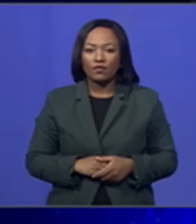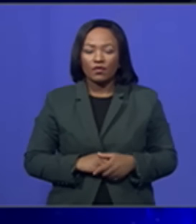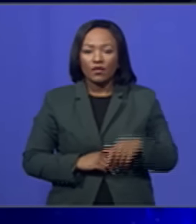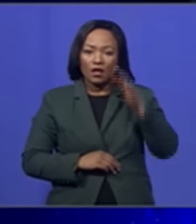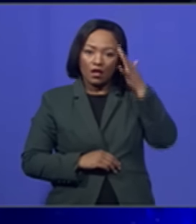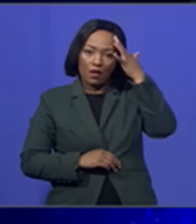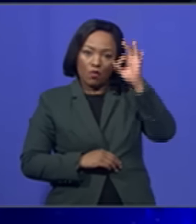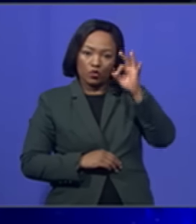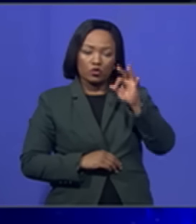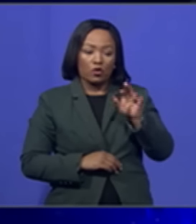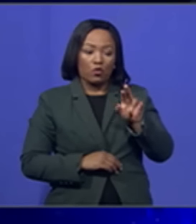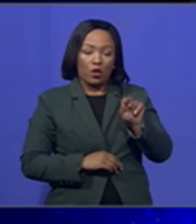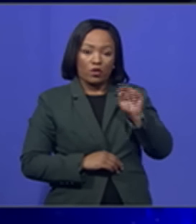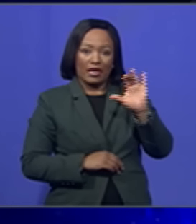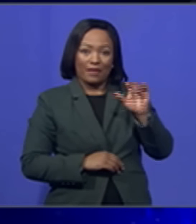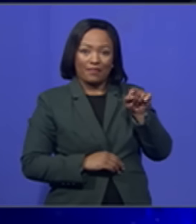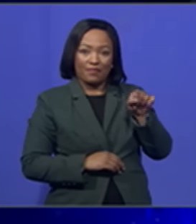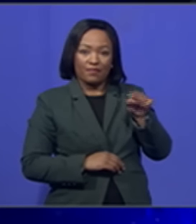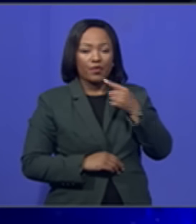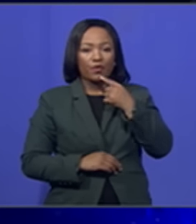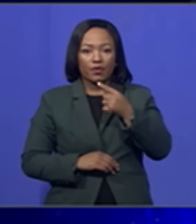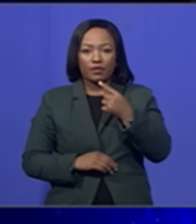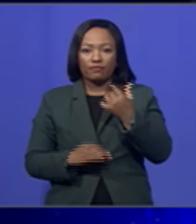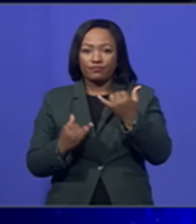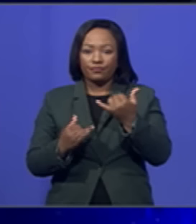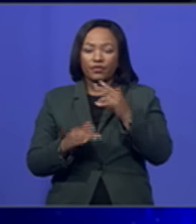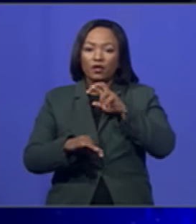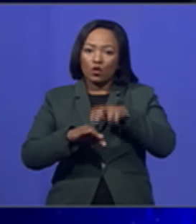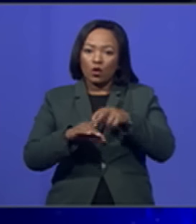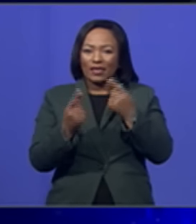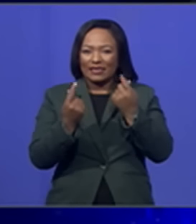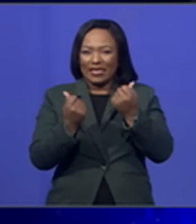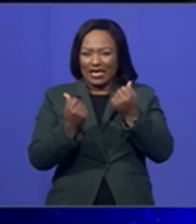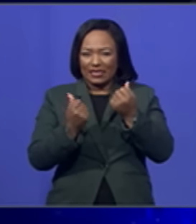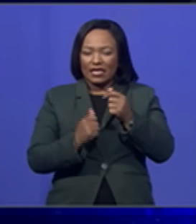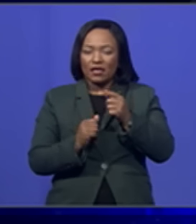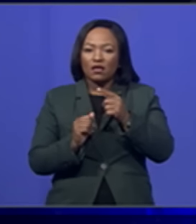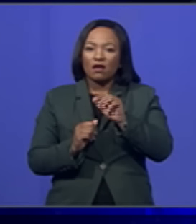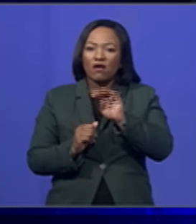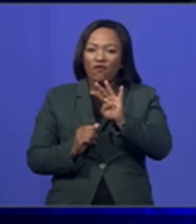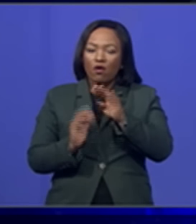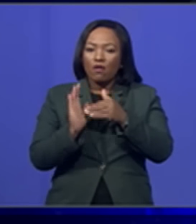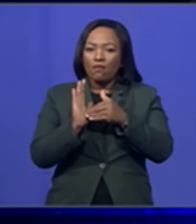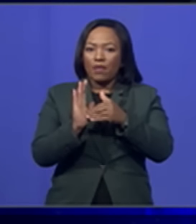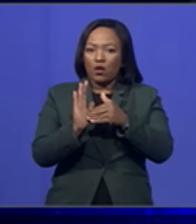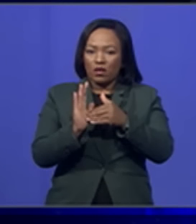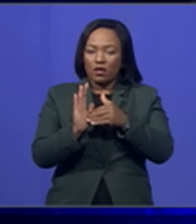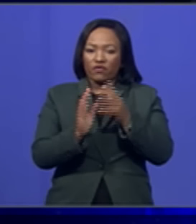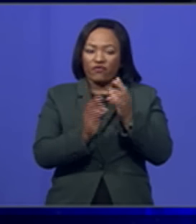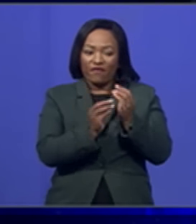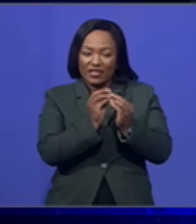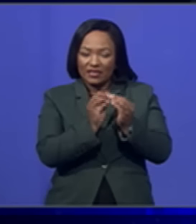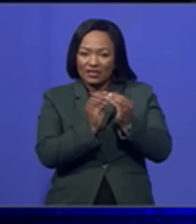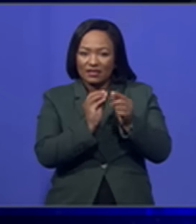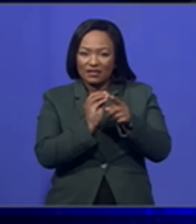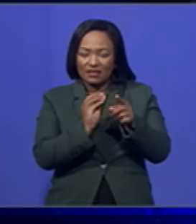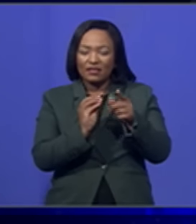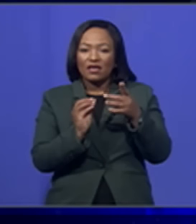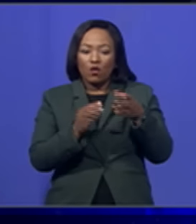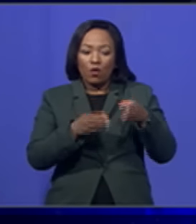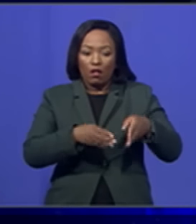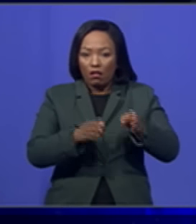Mmuso wa province ya Northern Cape o tla hloka tjhelete e balwang ho diranta tse dibilione tse 4 ho lokisa meralo ya motheo e senyileng ka lebaka la dikgola kgwedi e